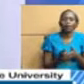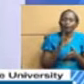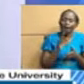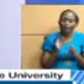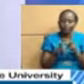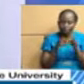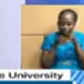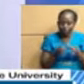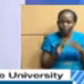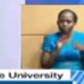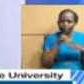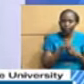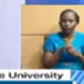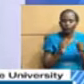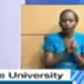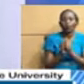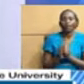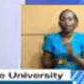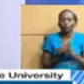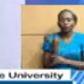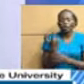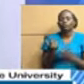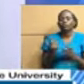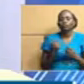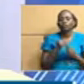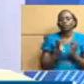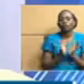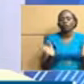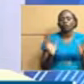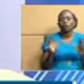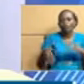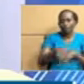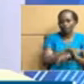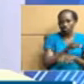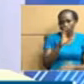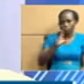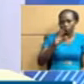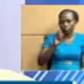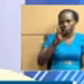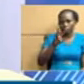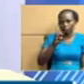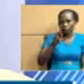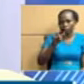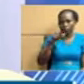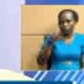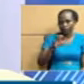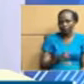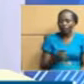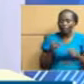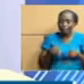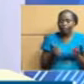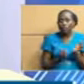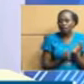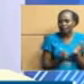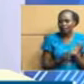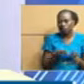together form what we call universal health coverage. Now Uganda, we are doing well in some aspects and not so well in others.